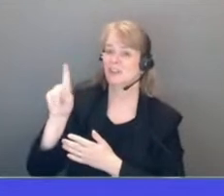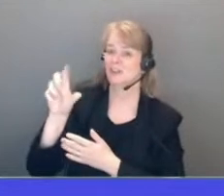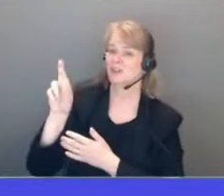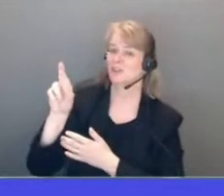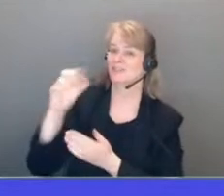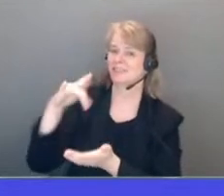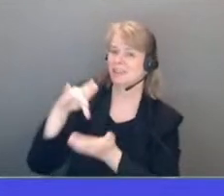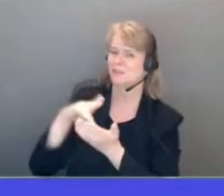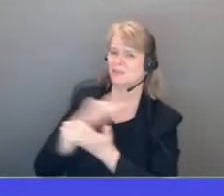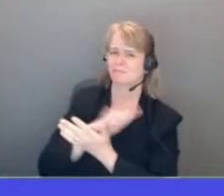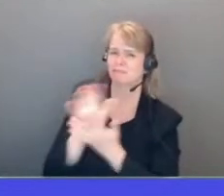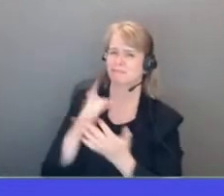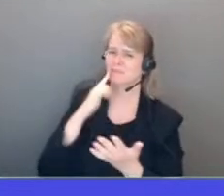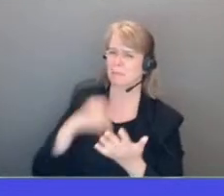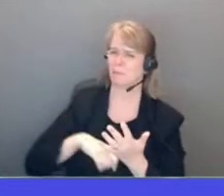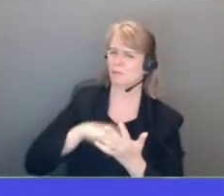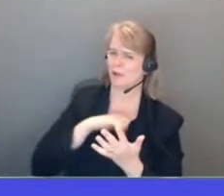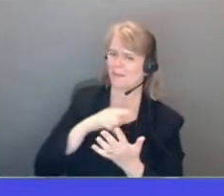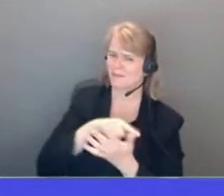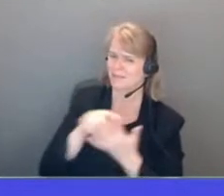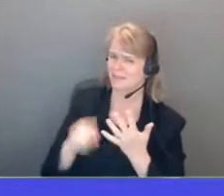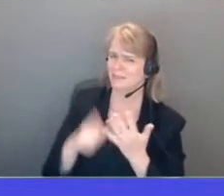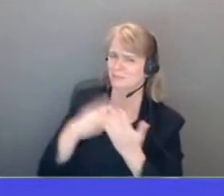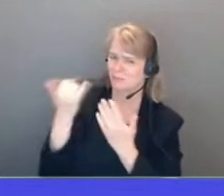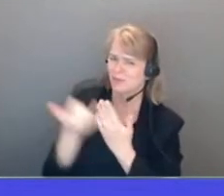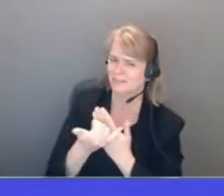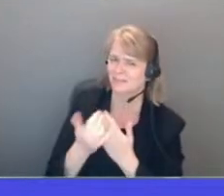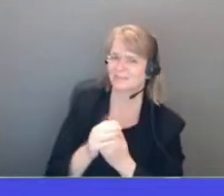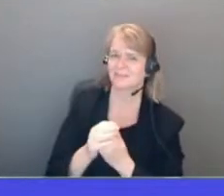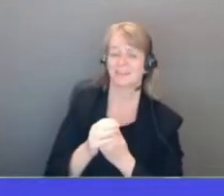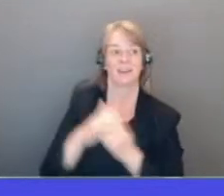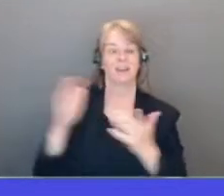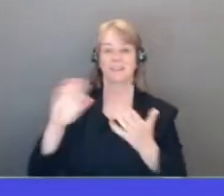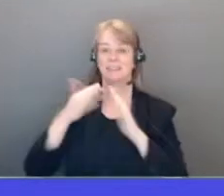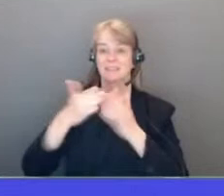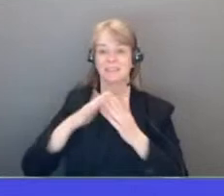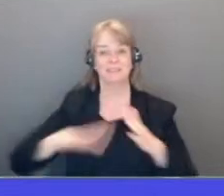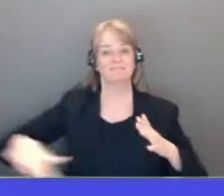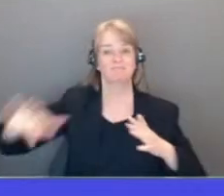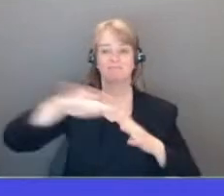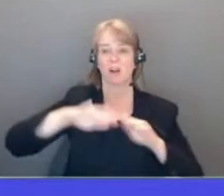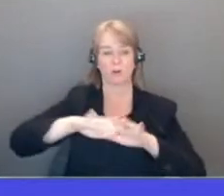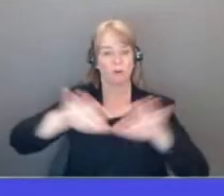built across the city. At the same time, we've